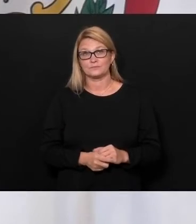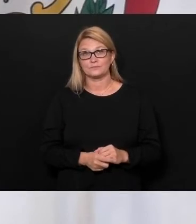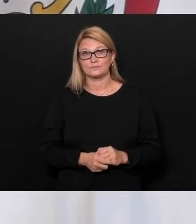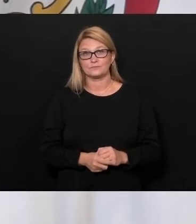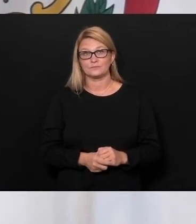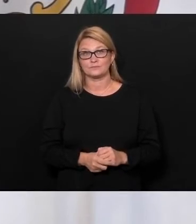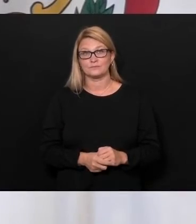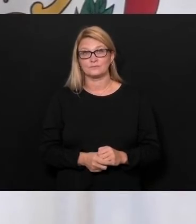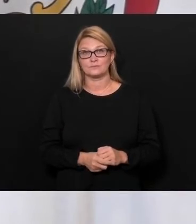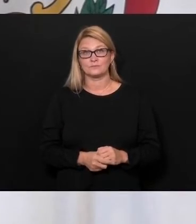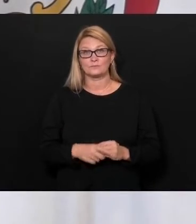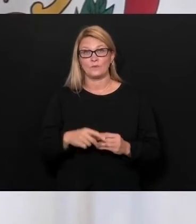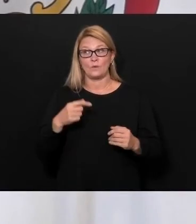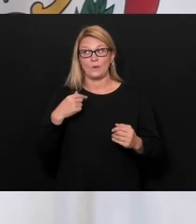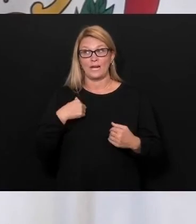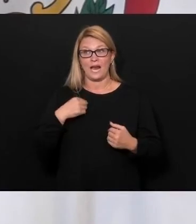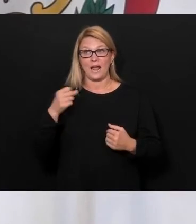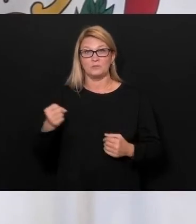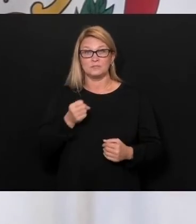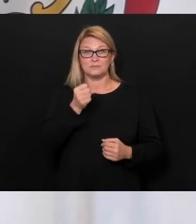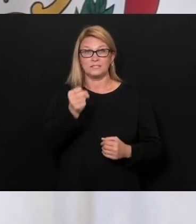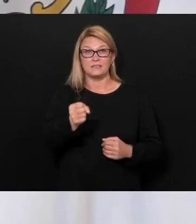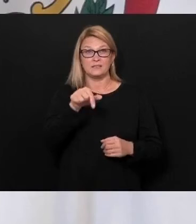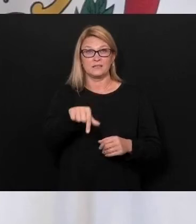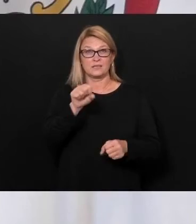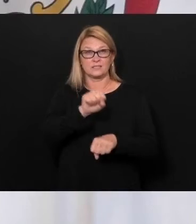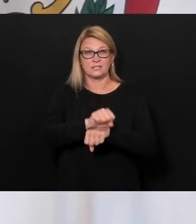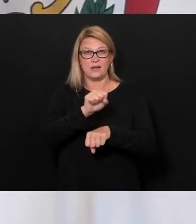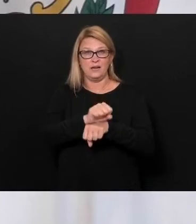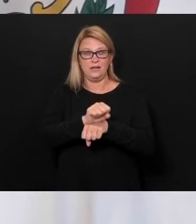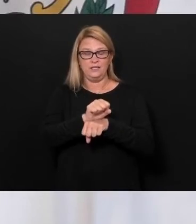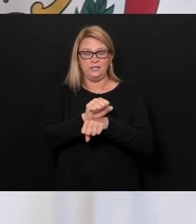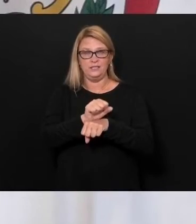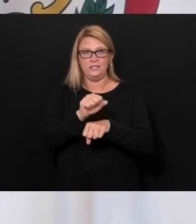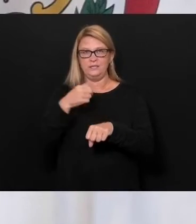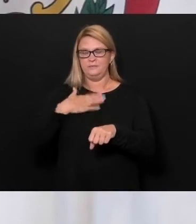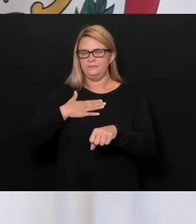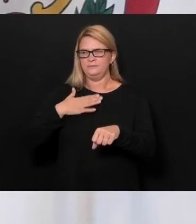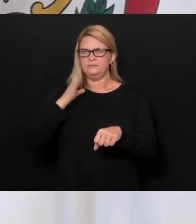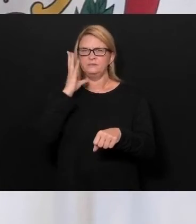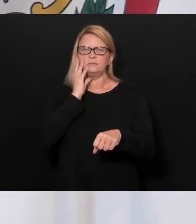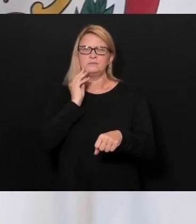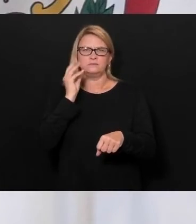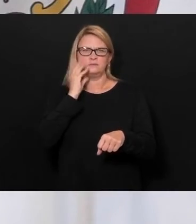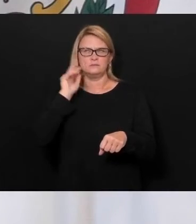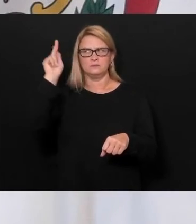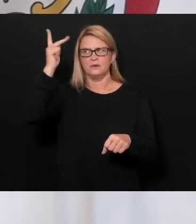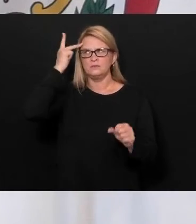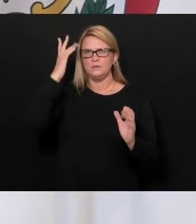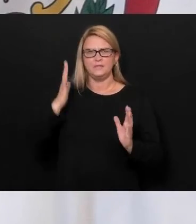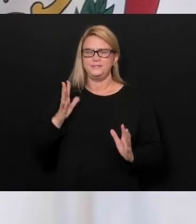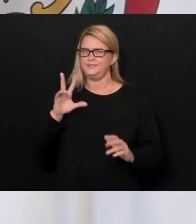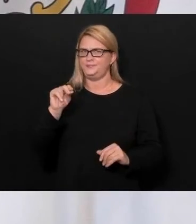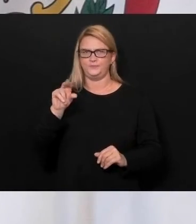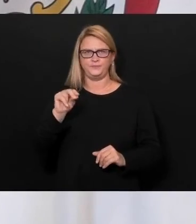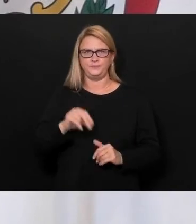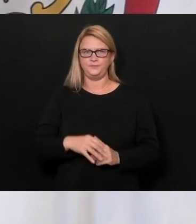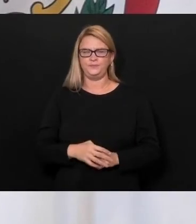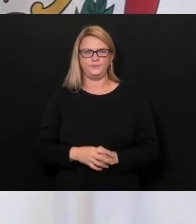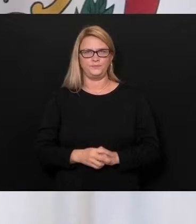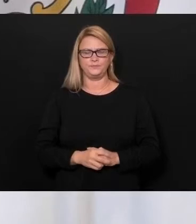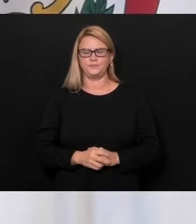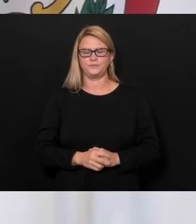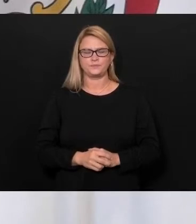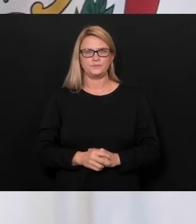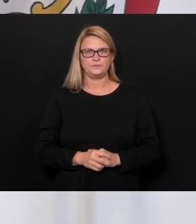when I came to this job, not as a politician. I'm not going to be a politician.